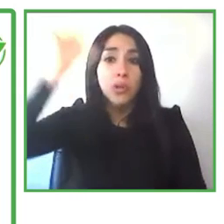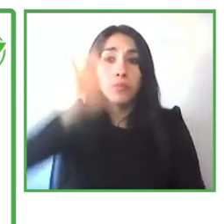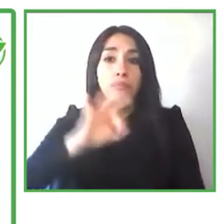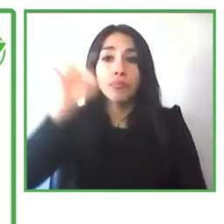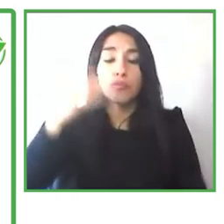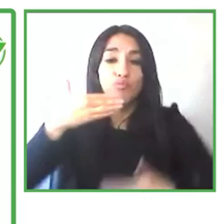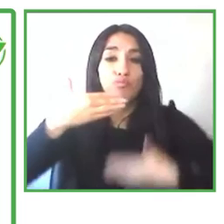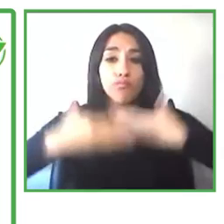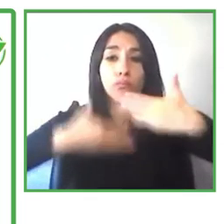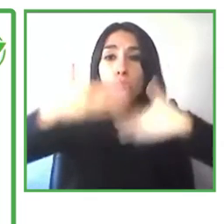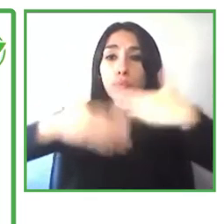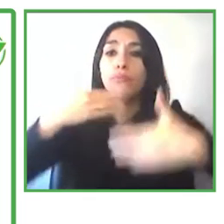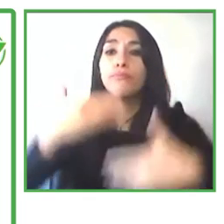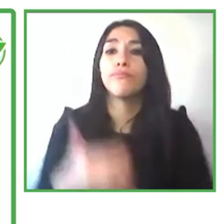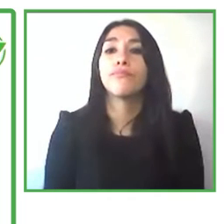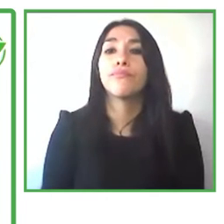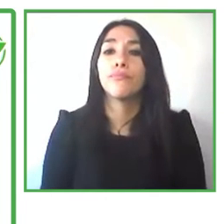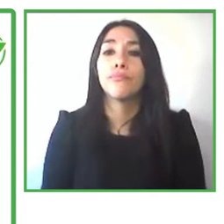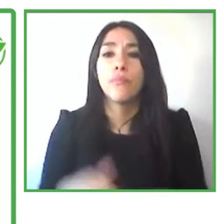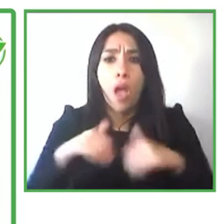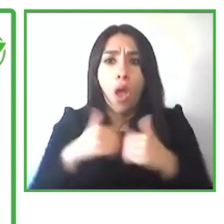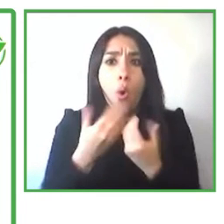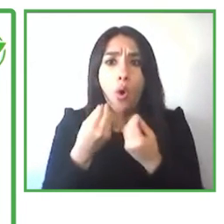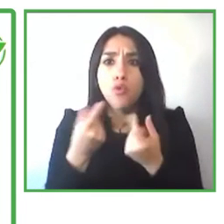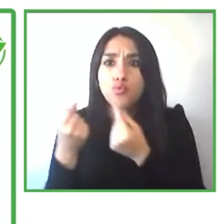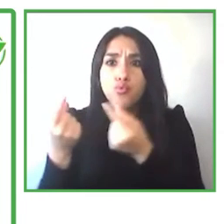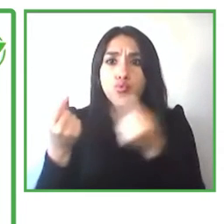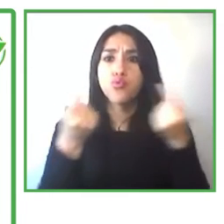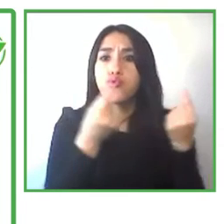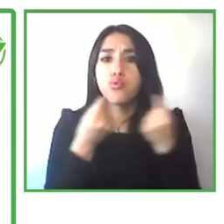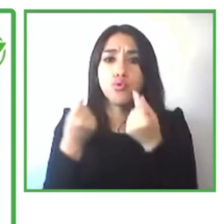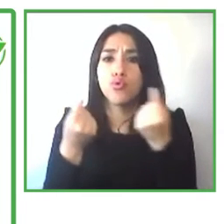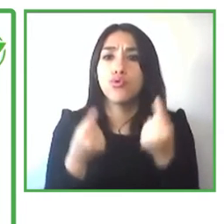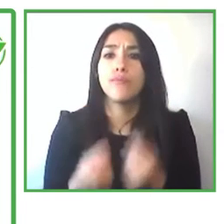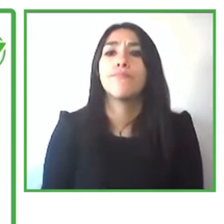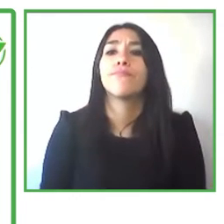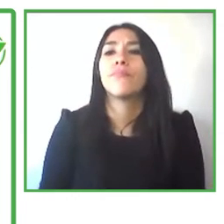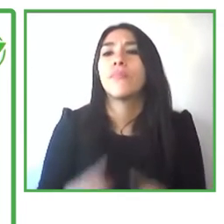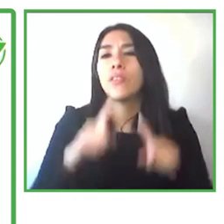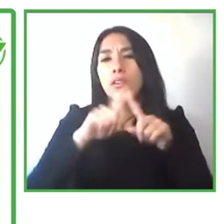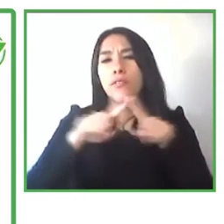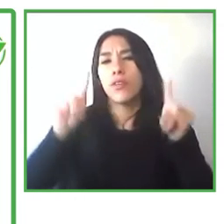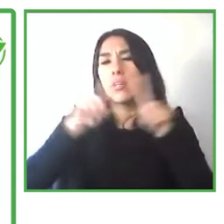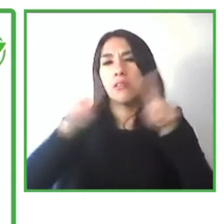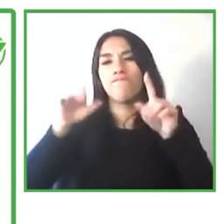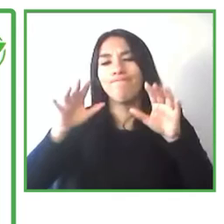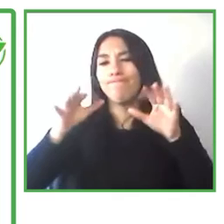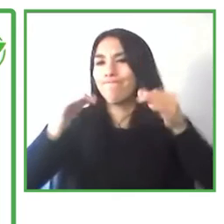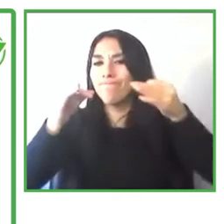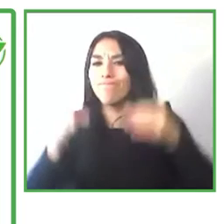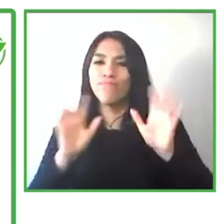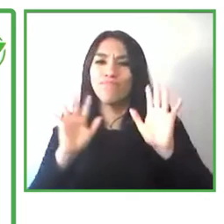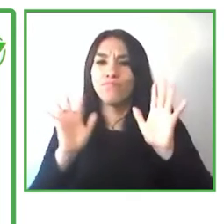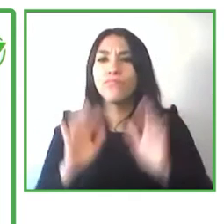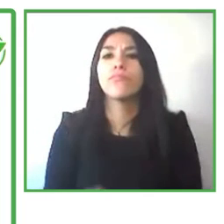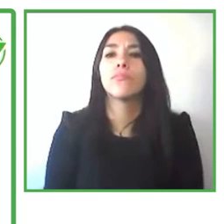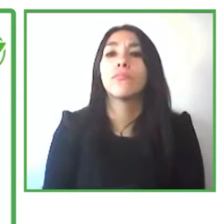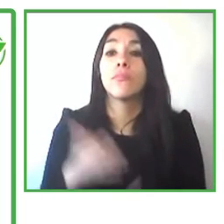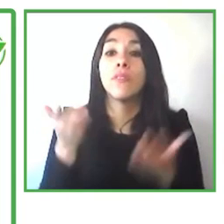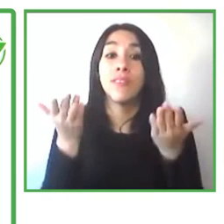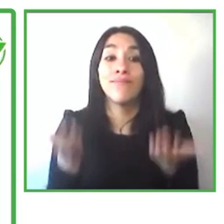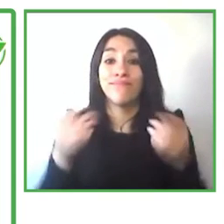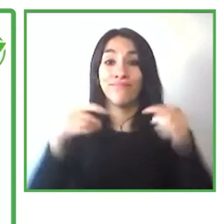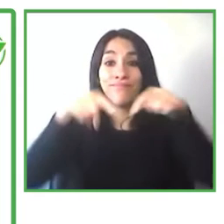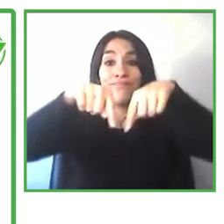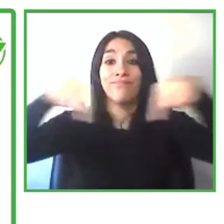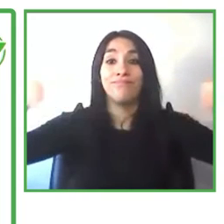accessibility. And the B2B roundtables seem to be a good space for that, because as I said, it's a safe space. When it comes to the